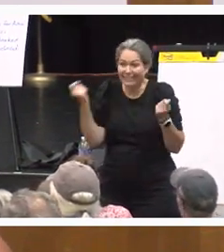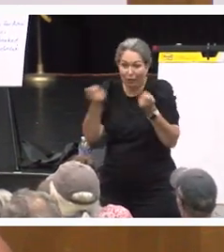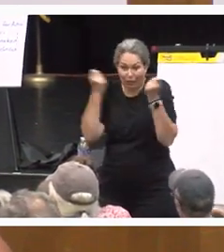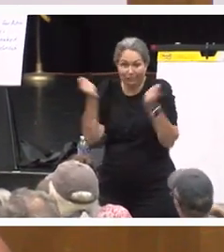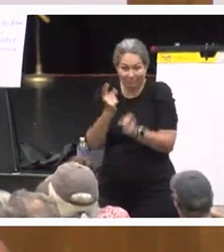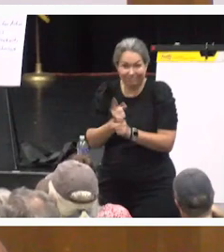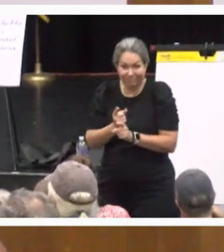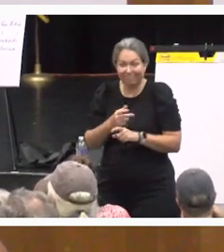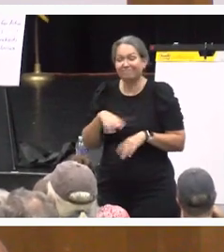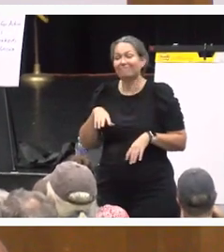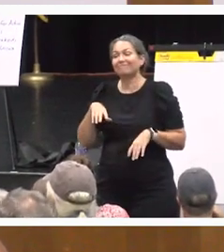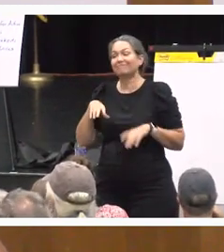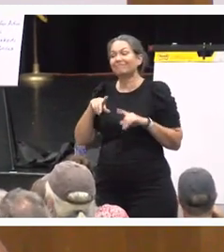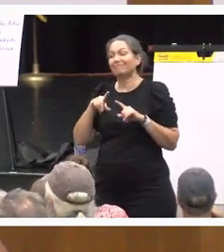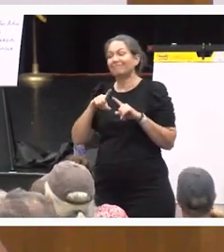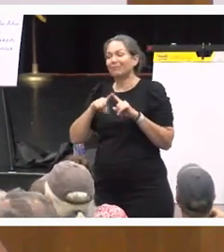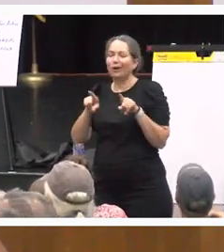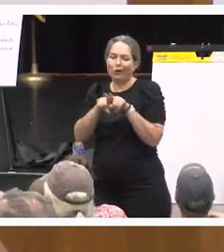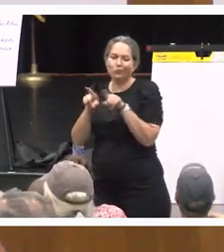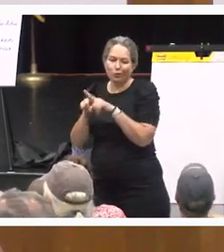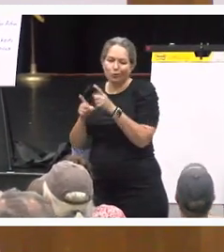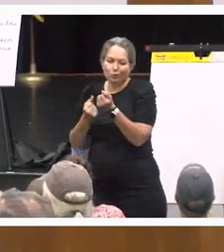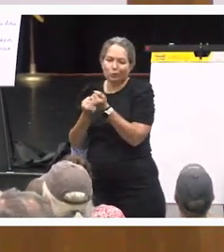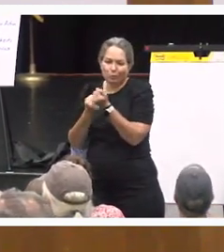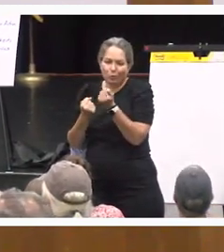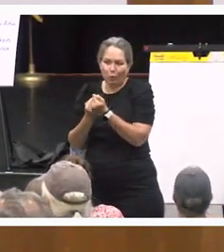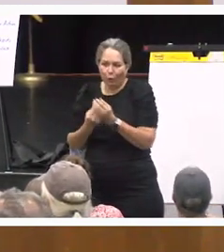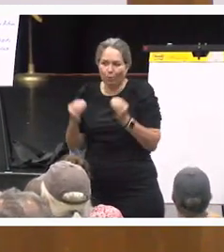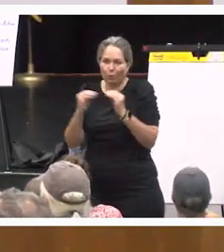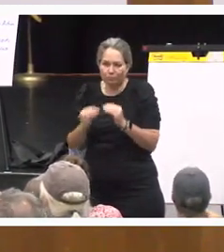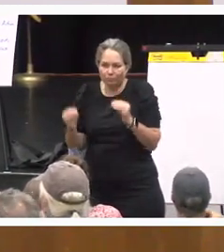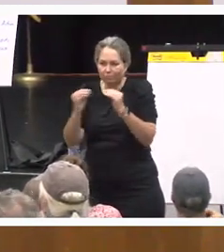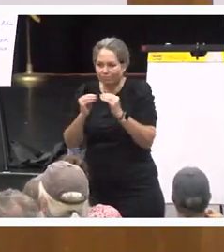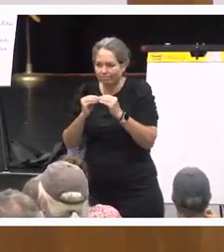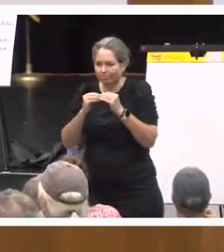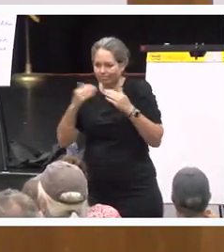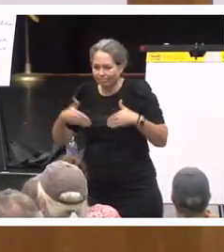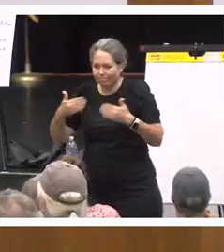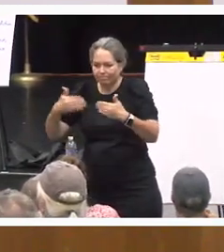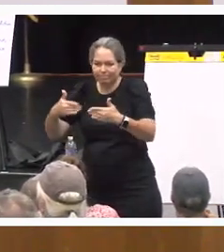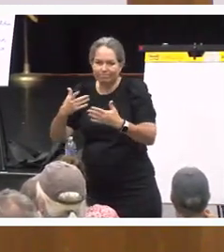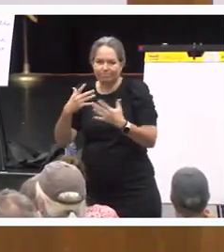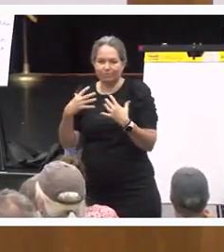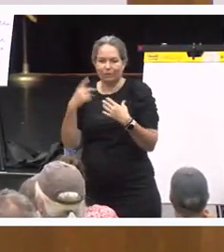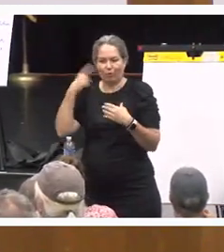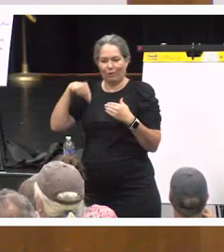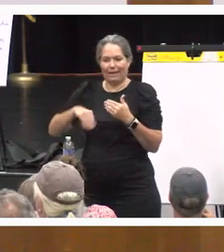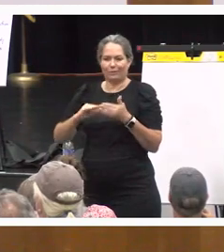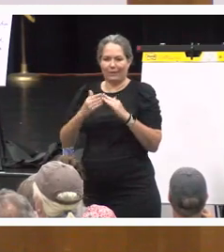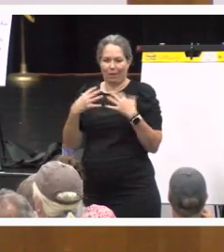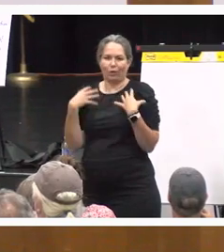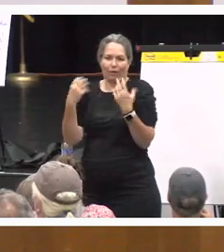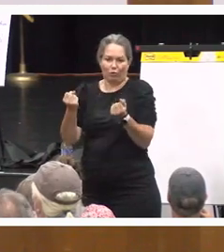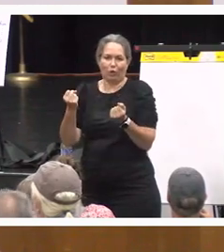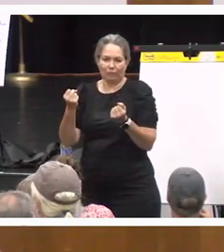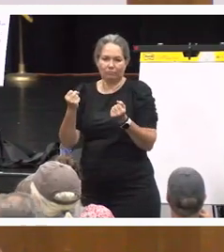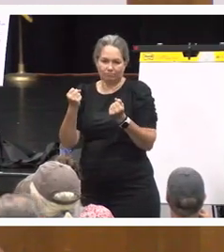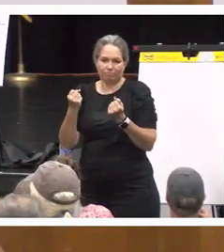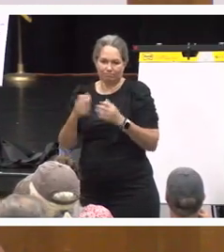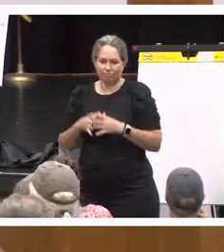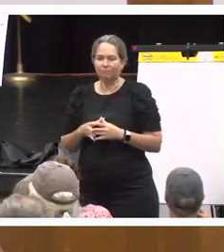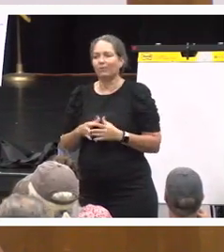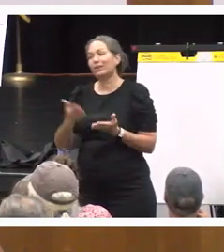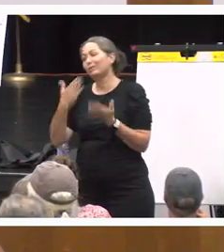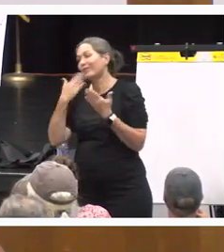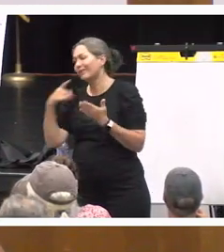but also to support more efforts in our downtown recovery. So thanks again for being